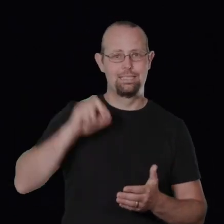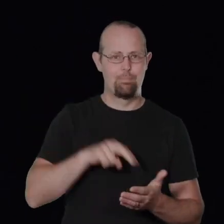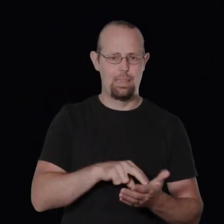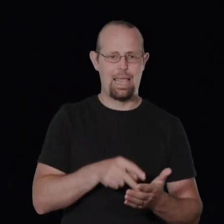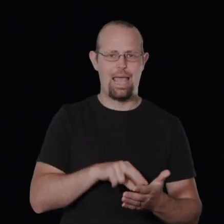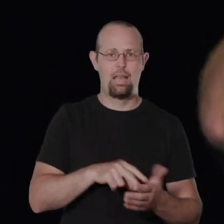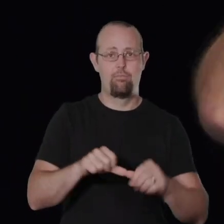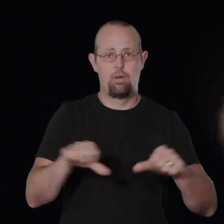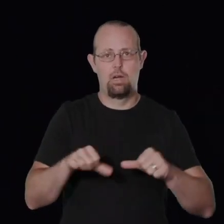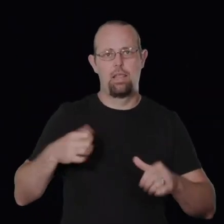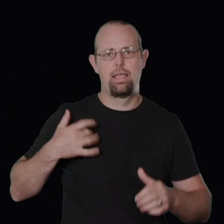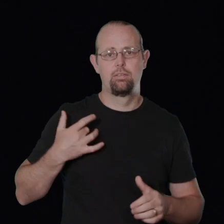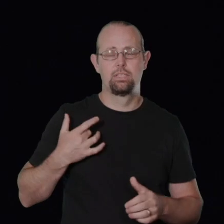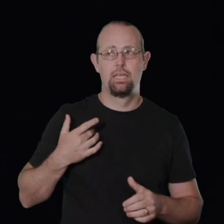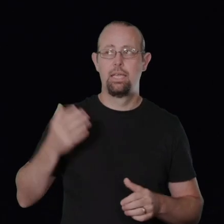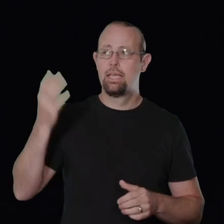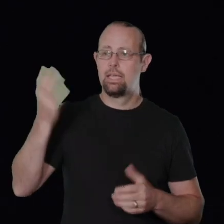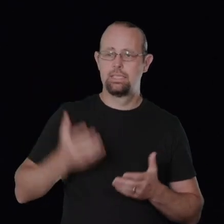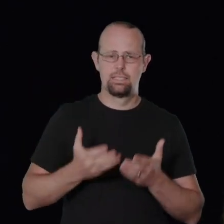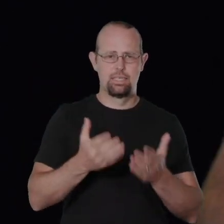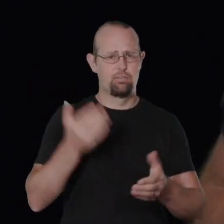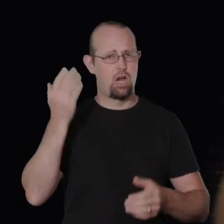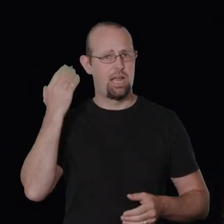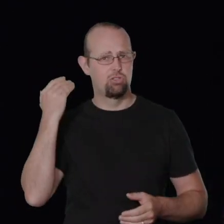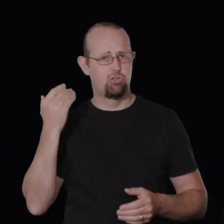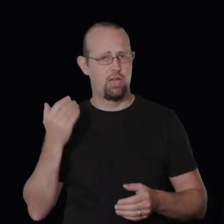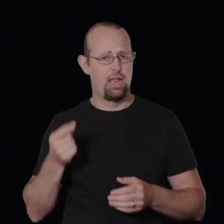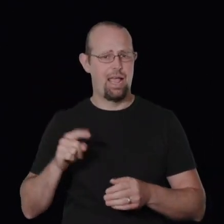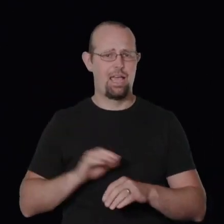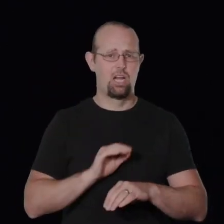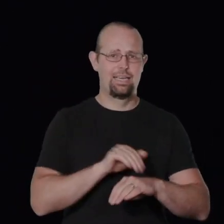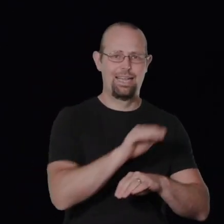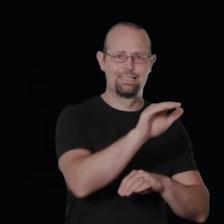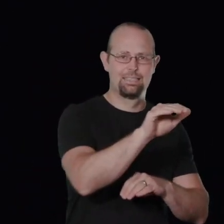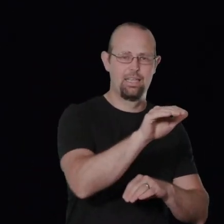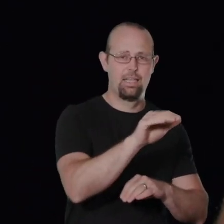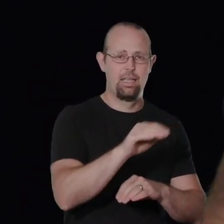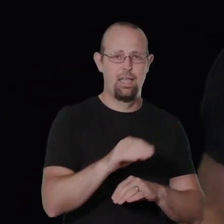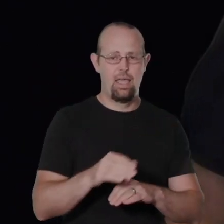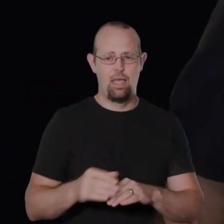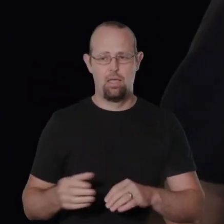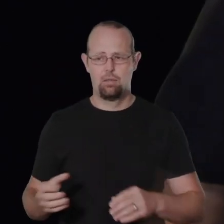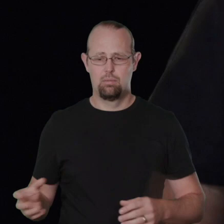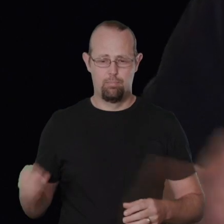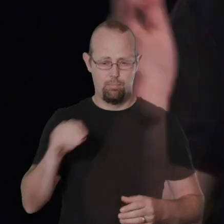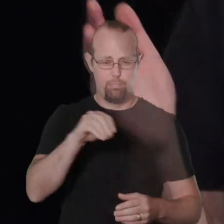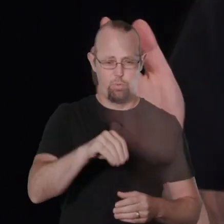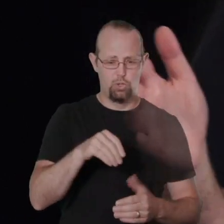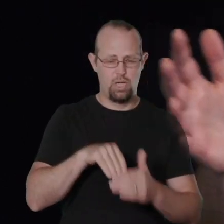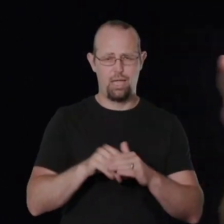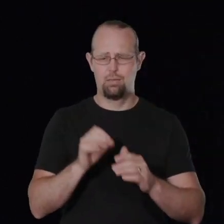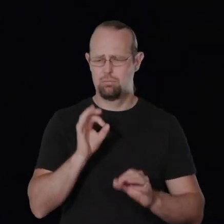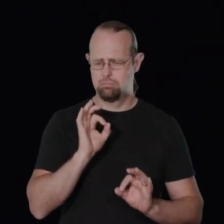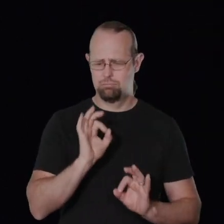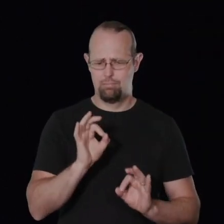our history. He's given us our destiny. And he's placed it all in a wonderful book. It's no